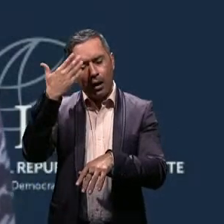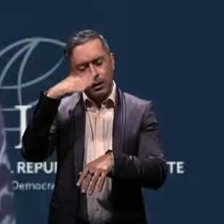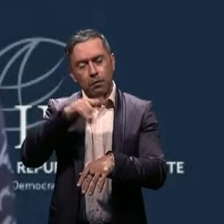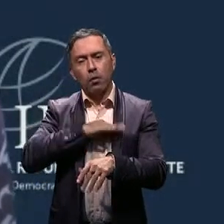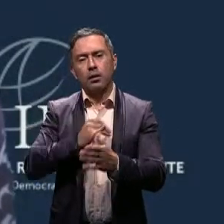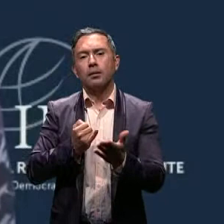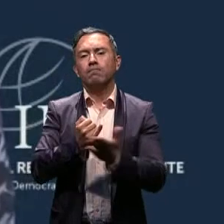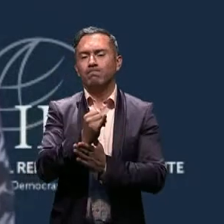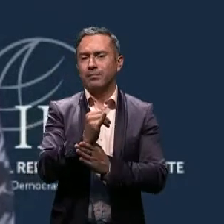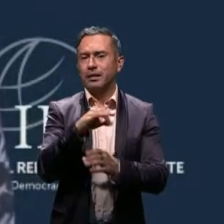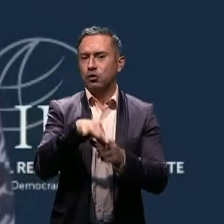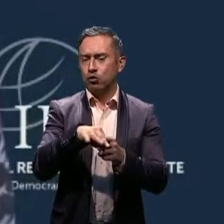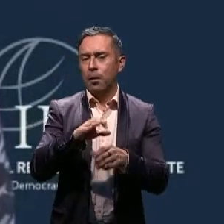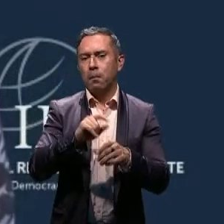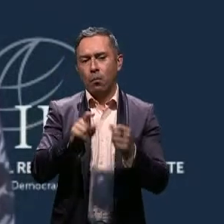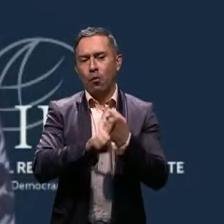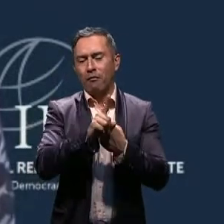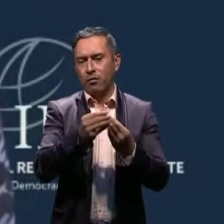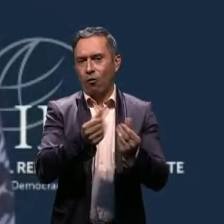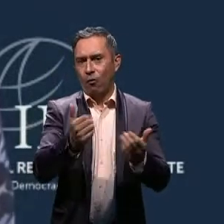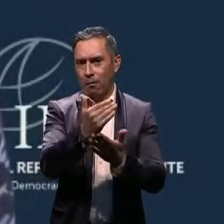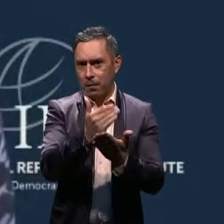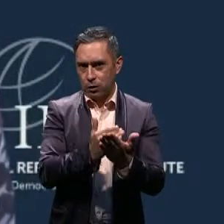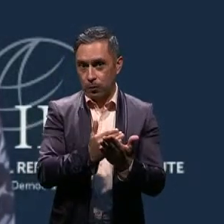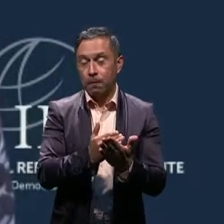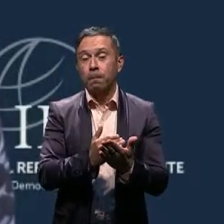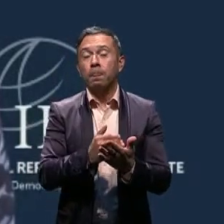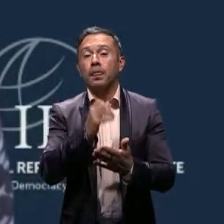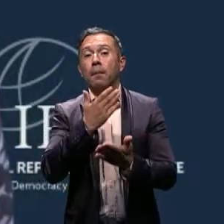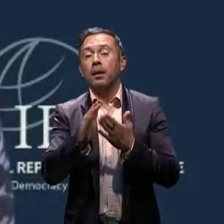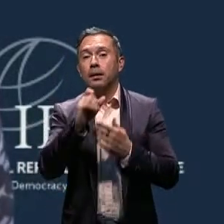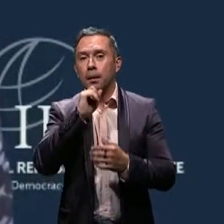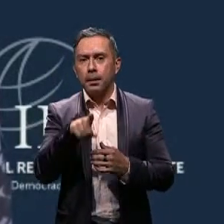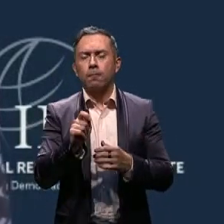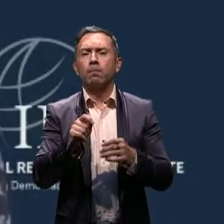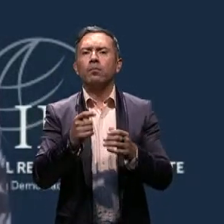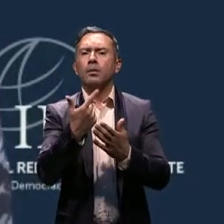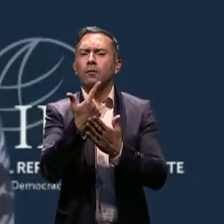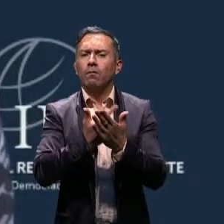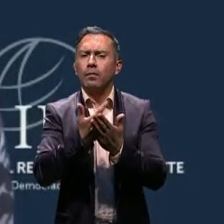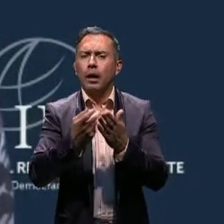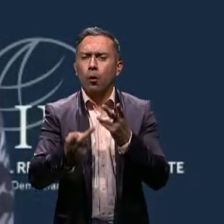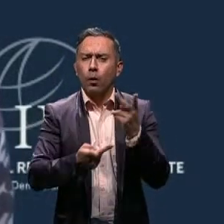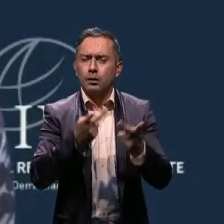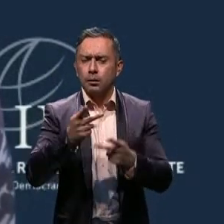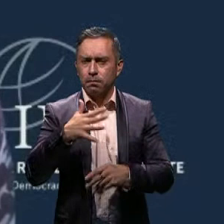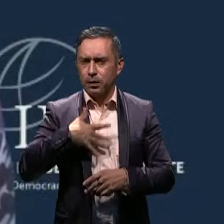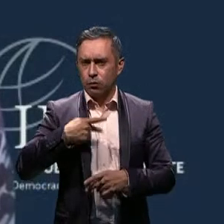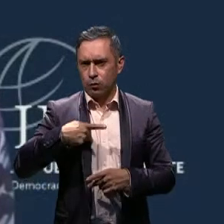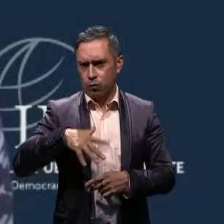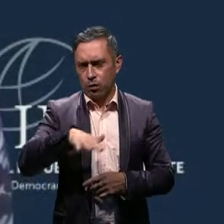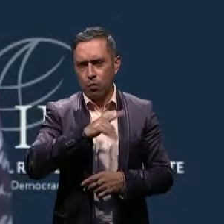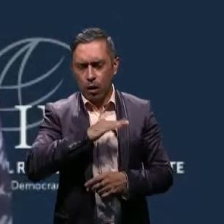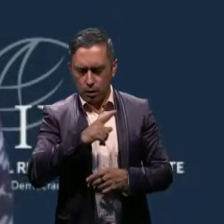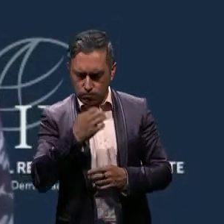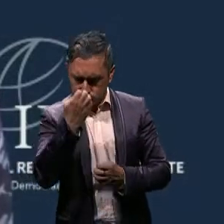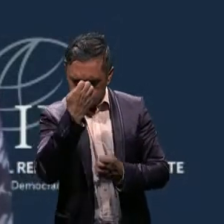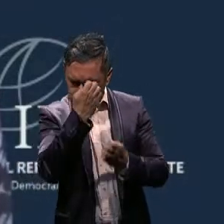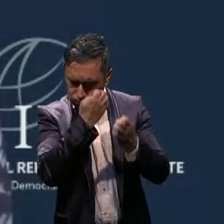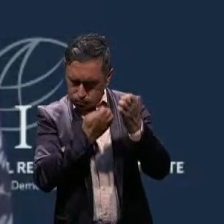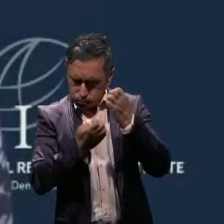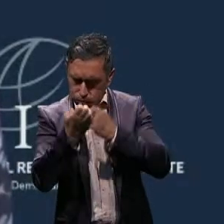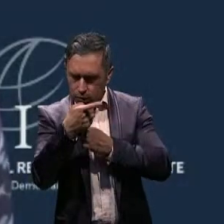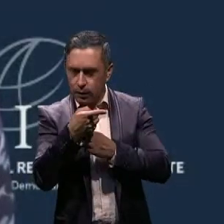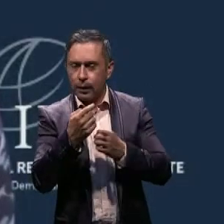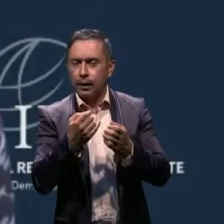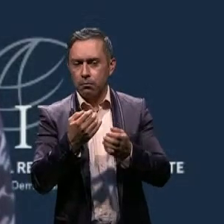to take or to make informed decisions. Likewise, the collaboration with observers and